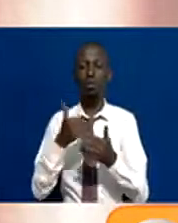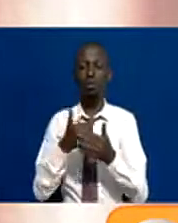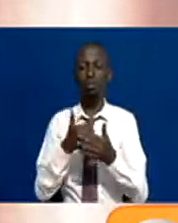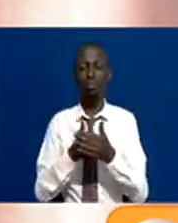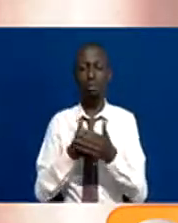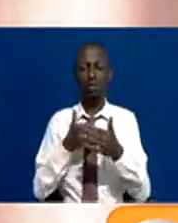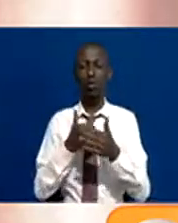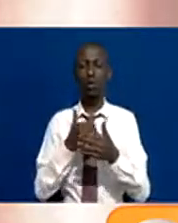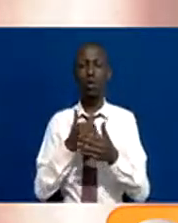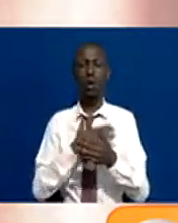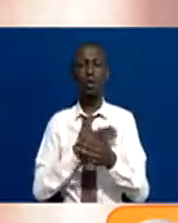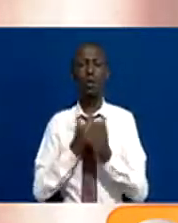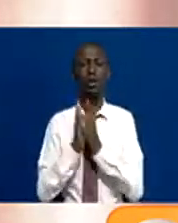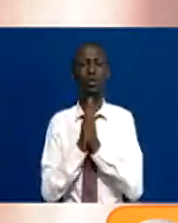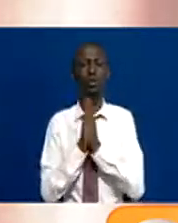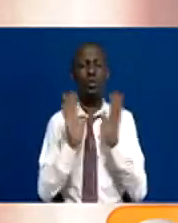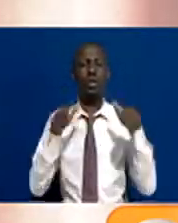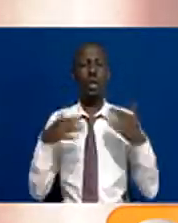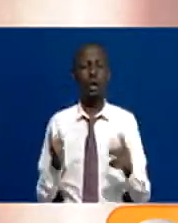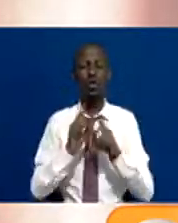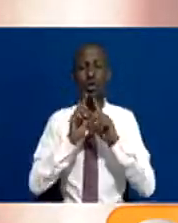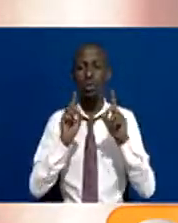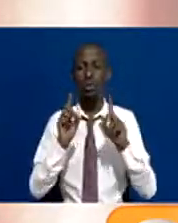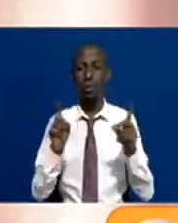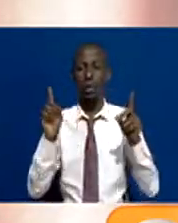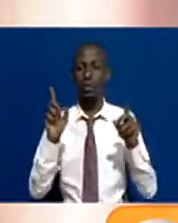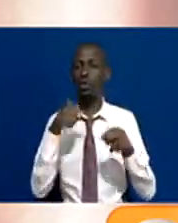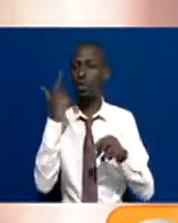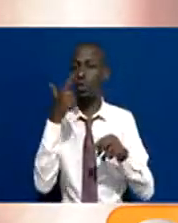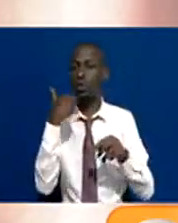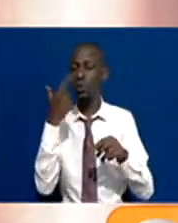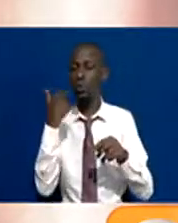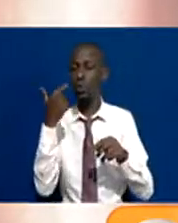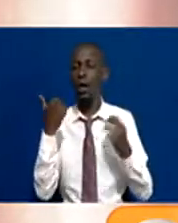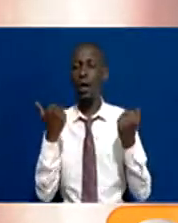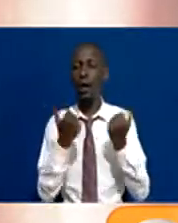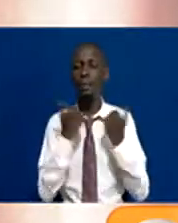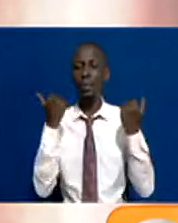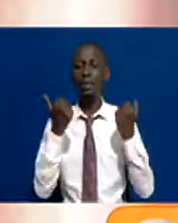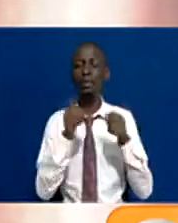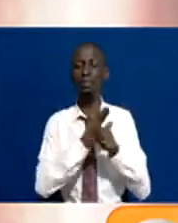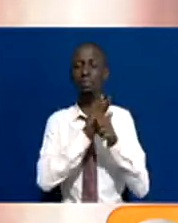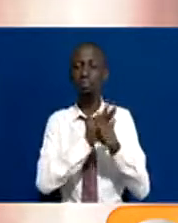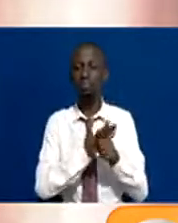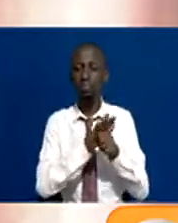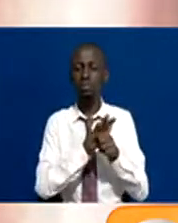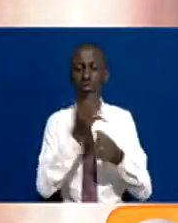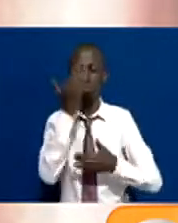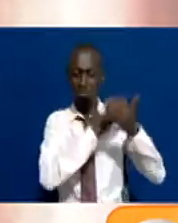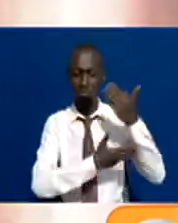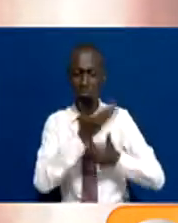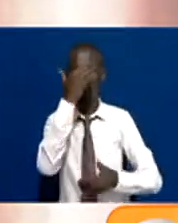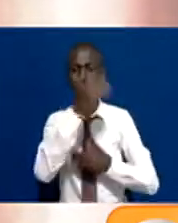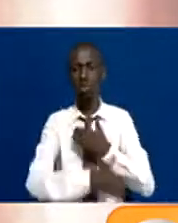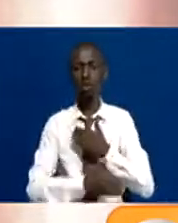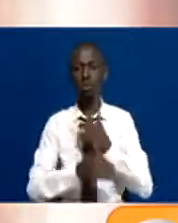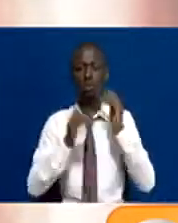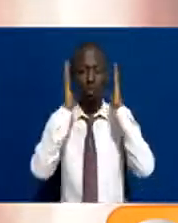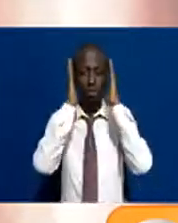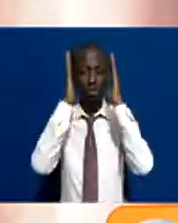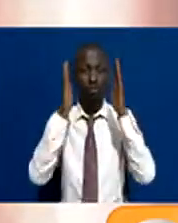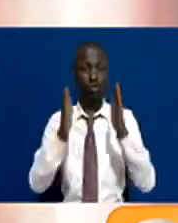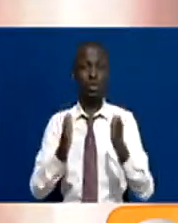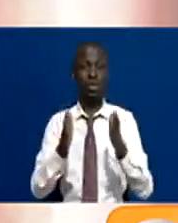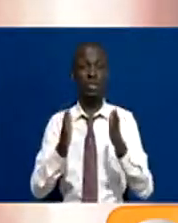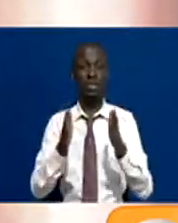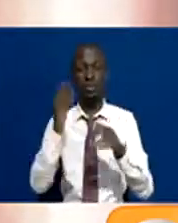But really, cut away anyone who is taking you back from there. But really focus on, even if you